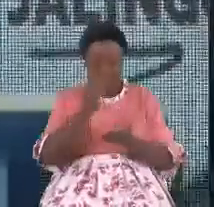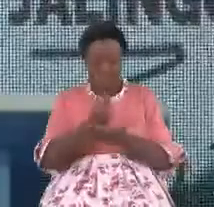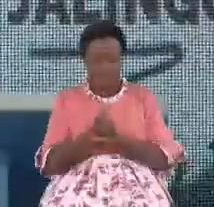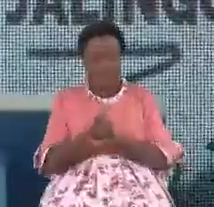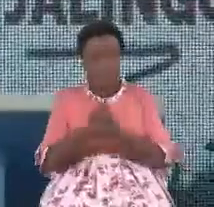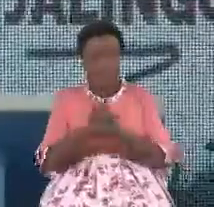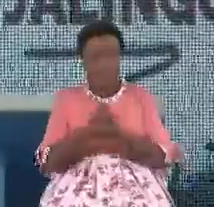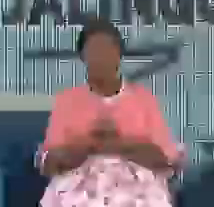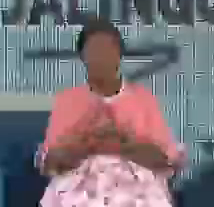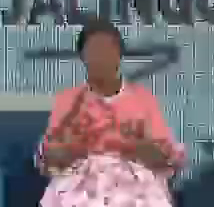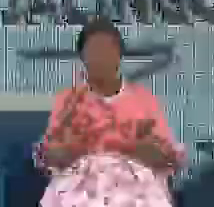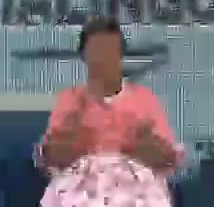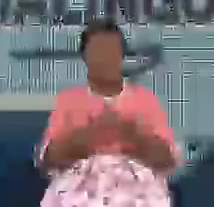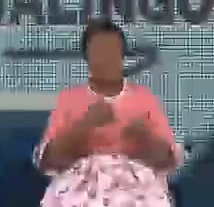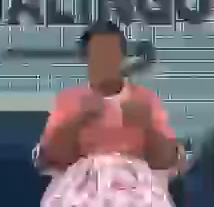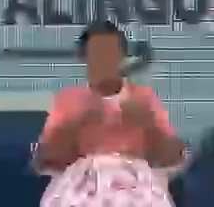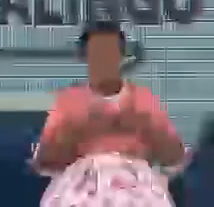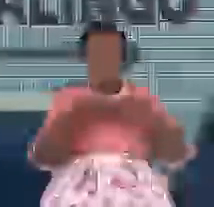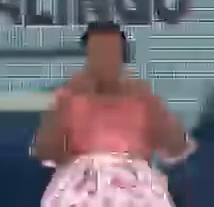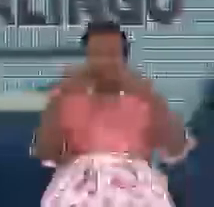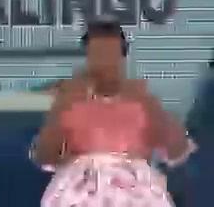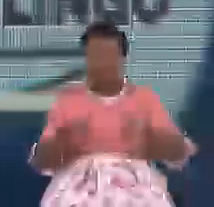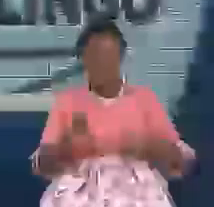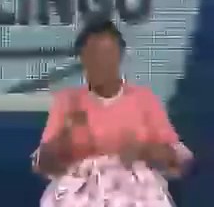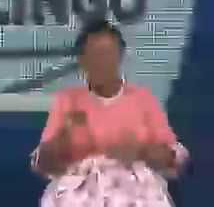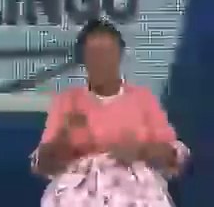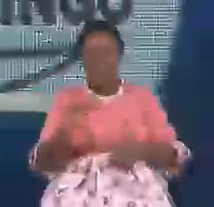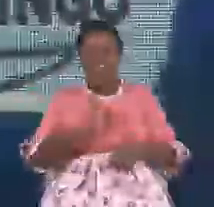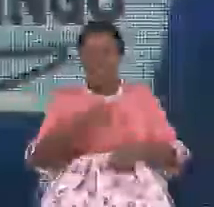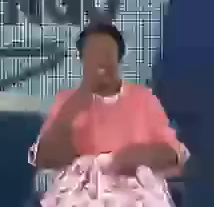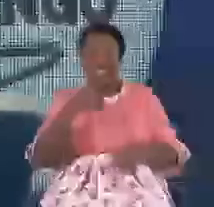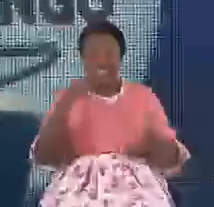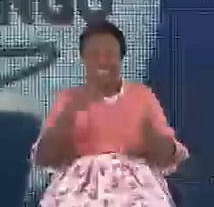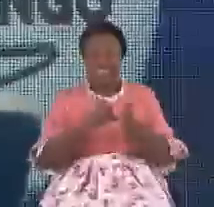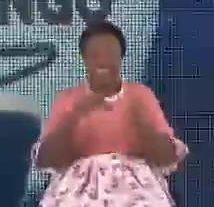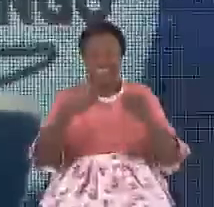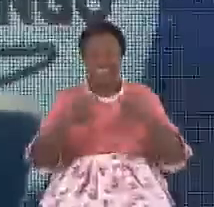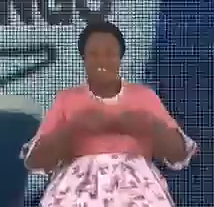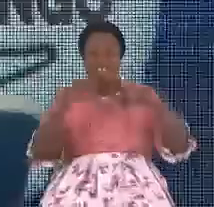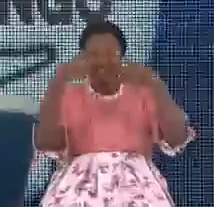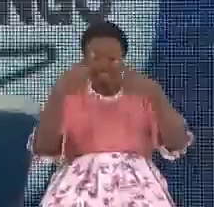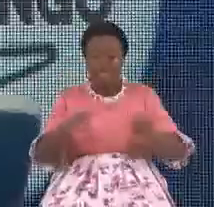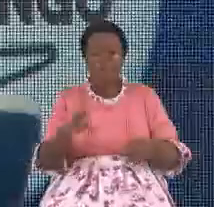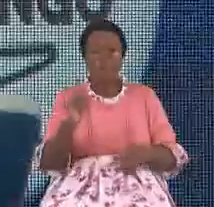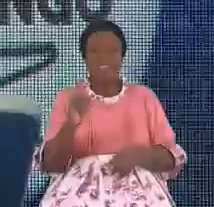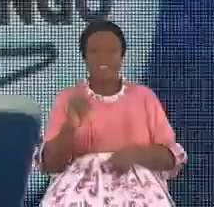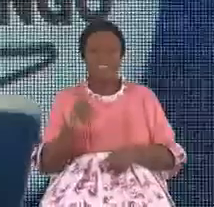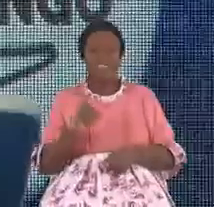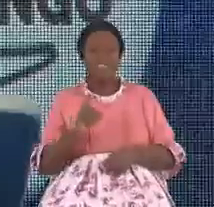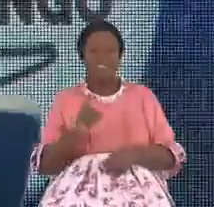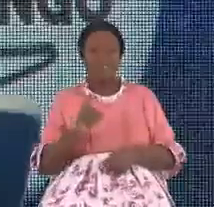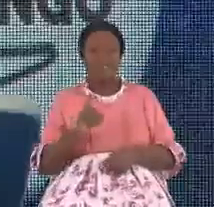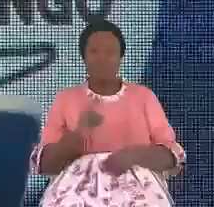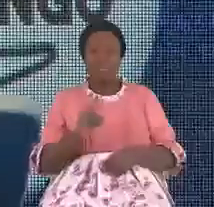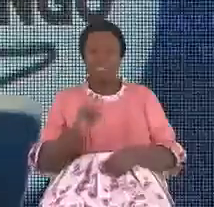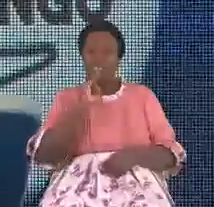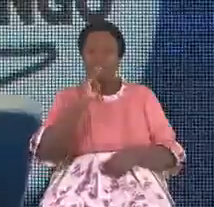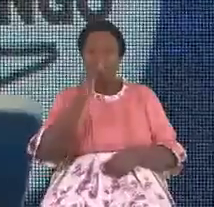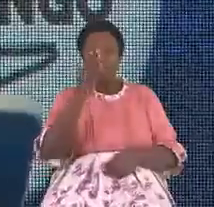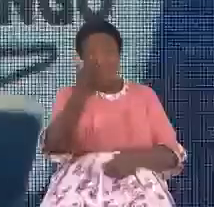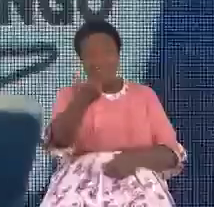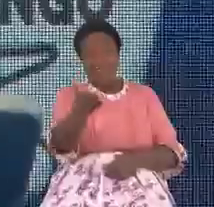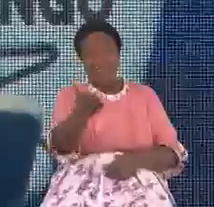It has happened. I said, it has happened. It's right